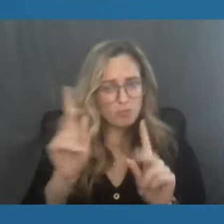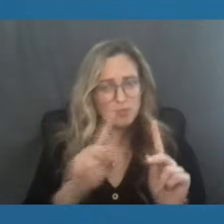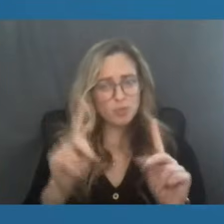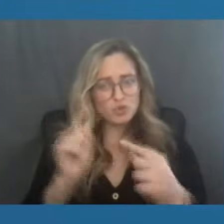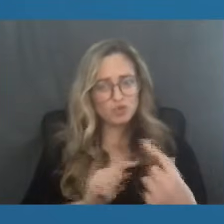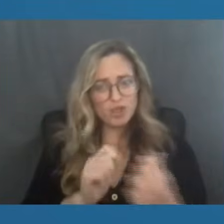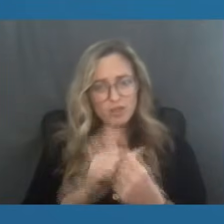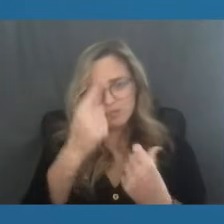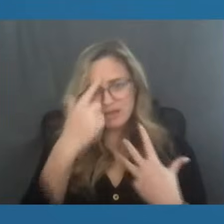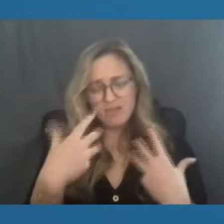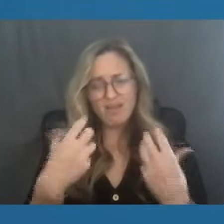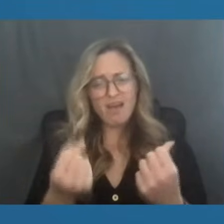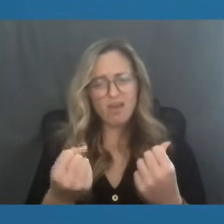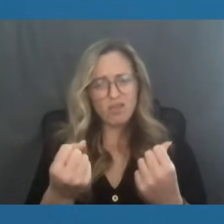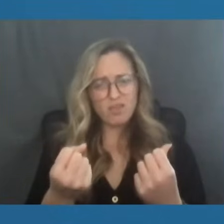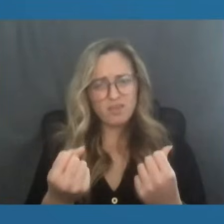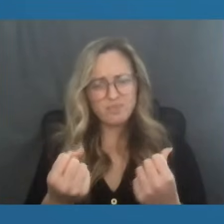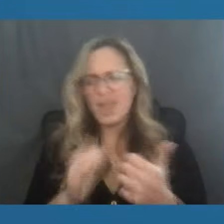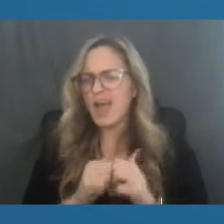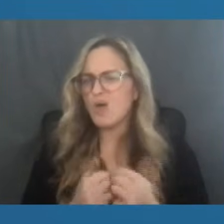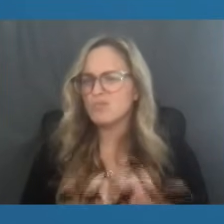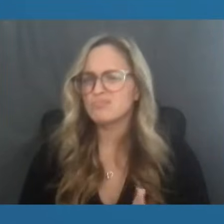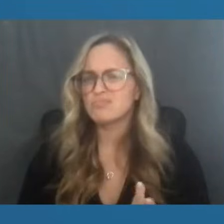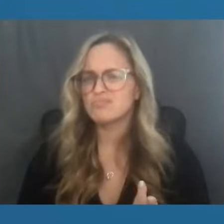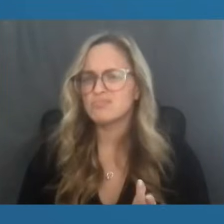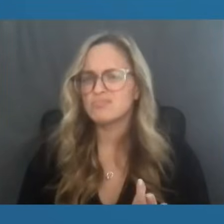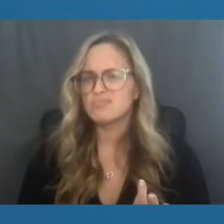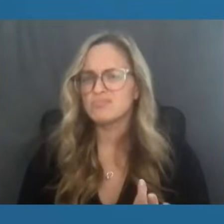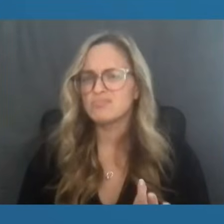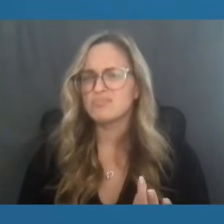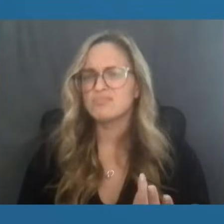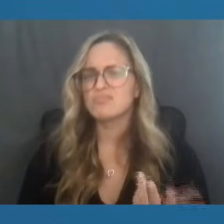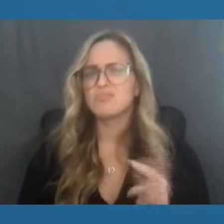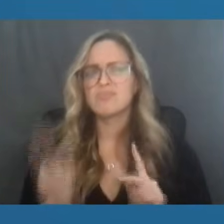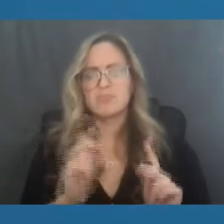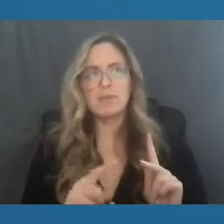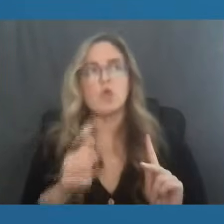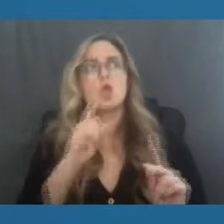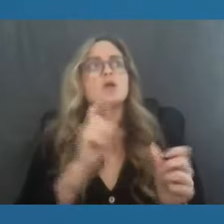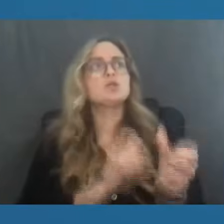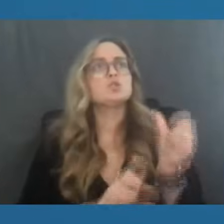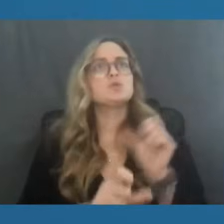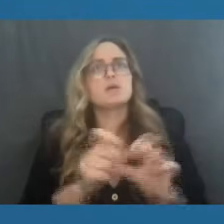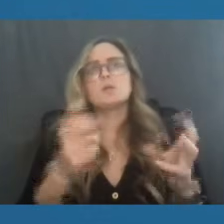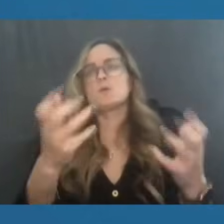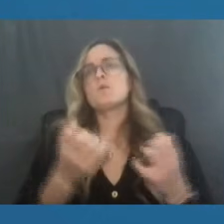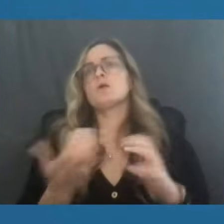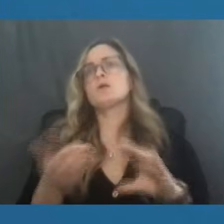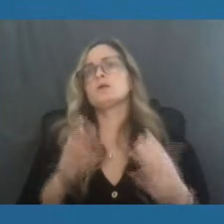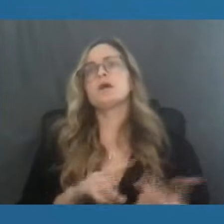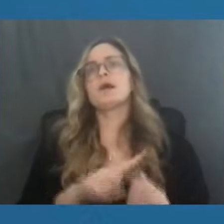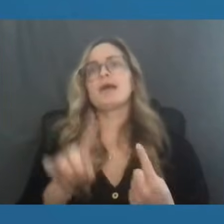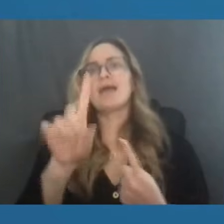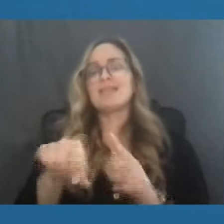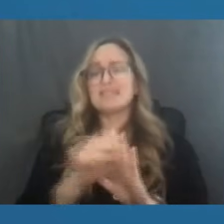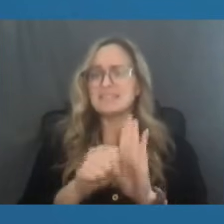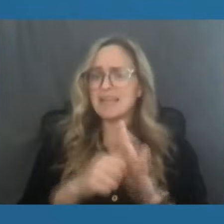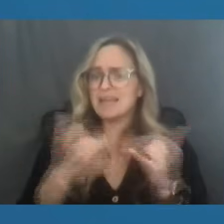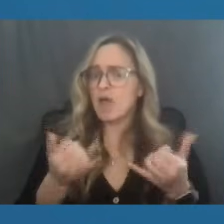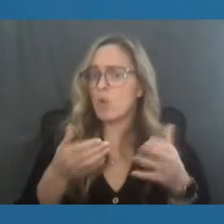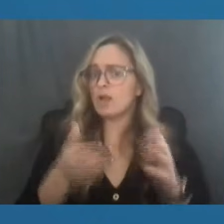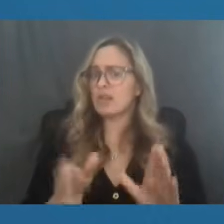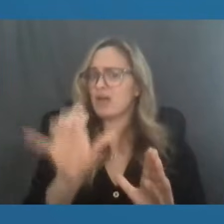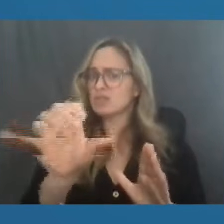mental illness, does it? How so? That people are contemplating suicide, the state allowing it to happen in